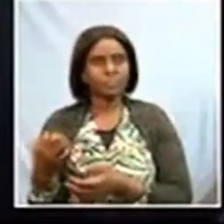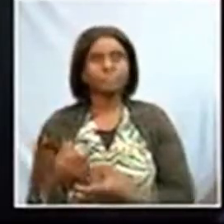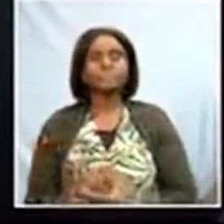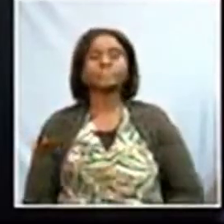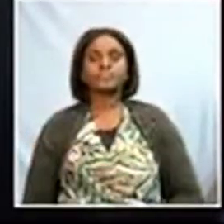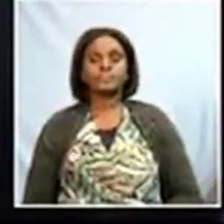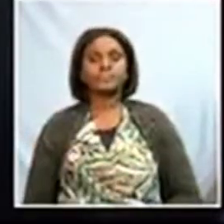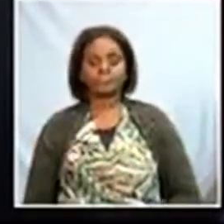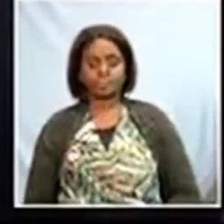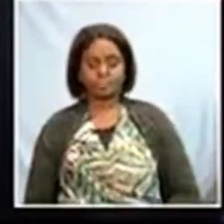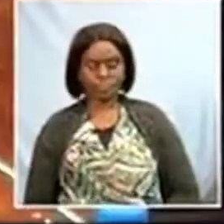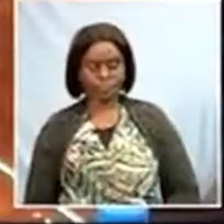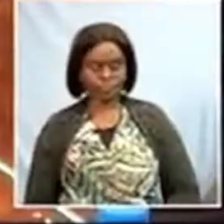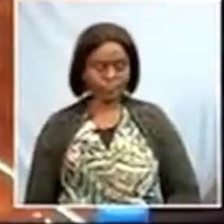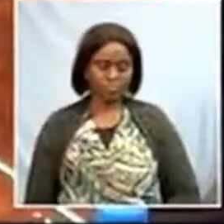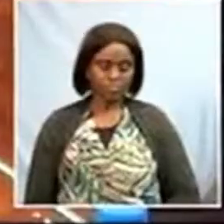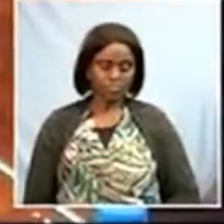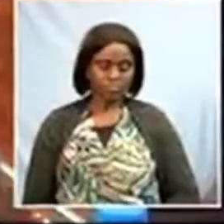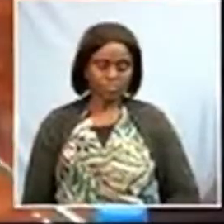Council Secretary.